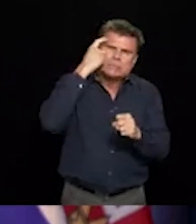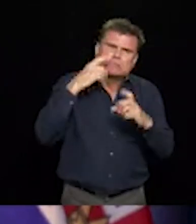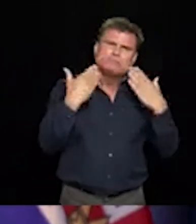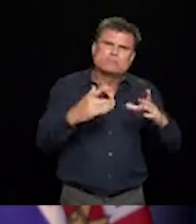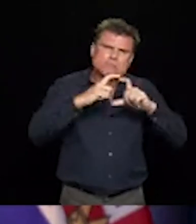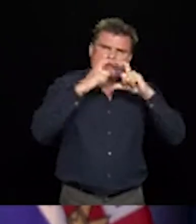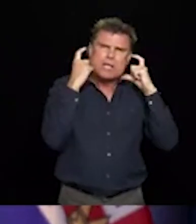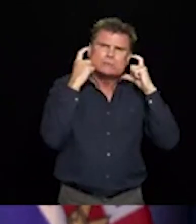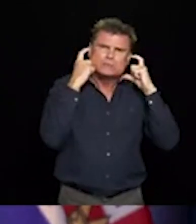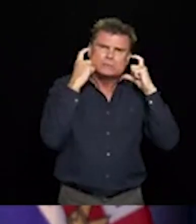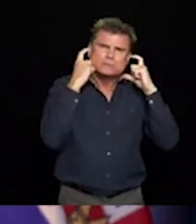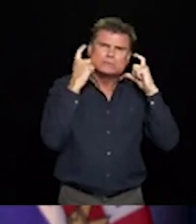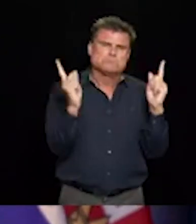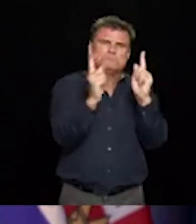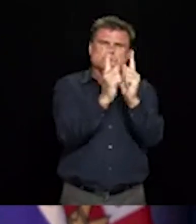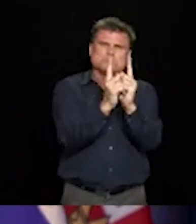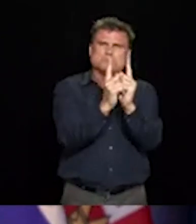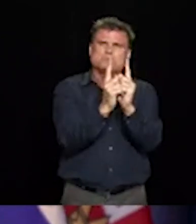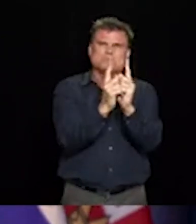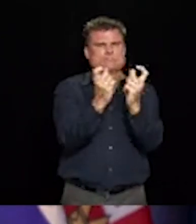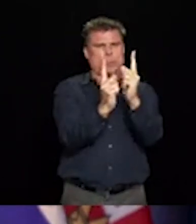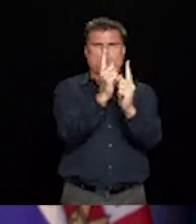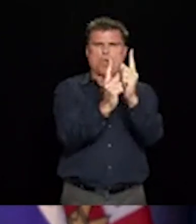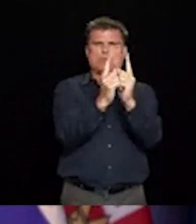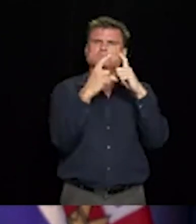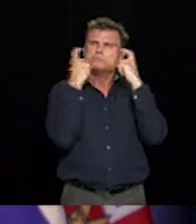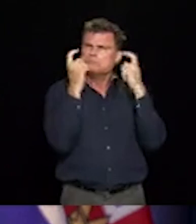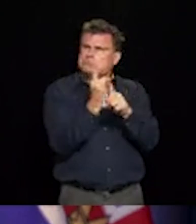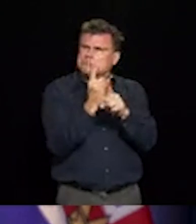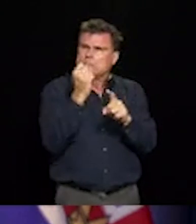use a mask in a one-on-one situation. Do you have a follow-up, Wendy?